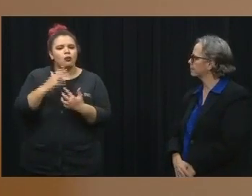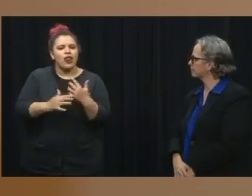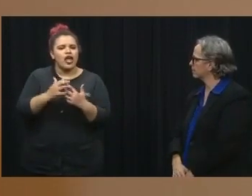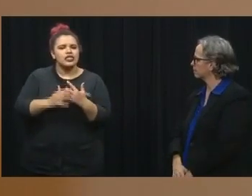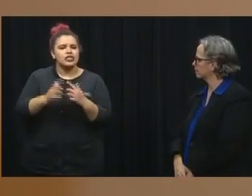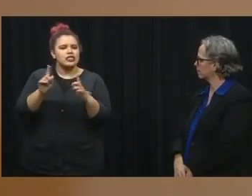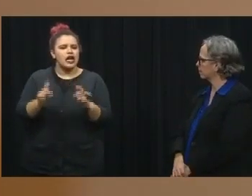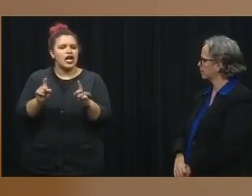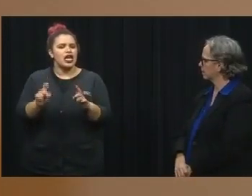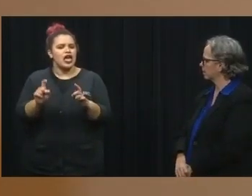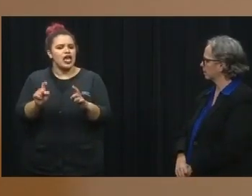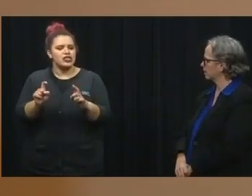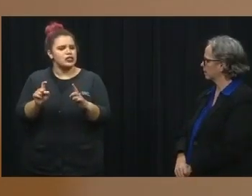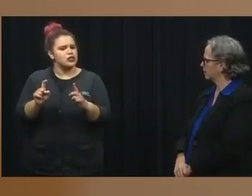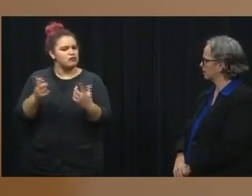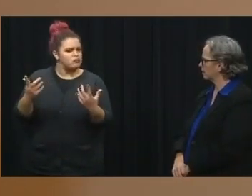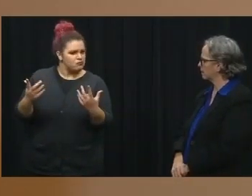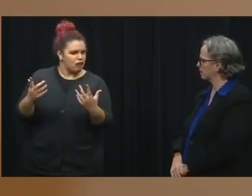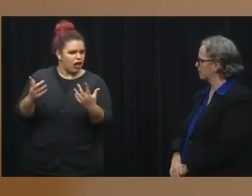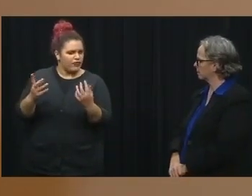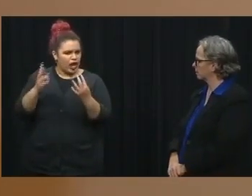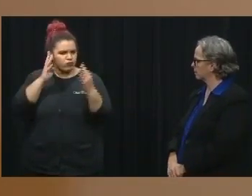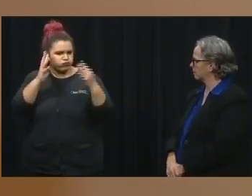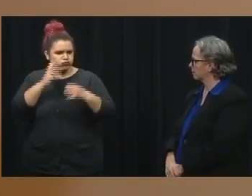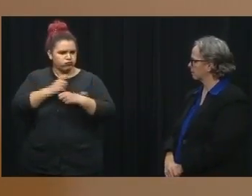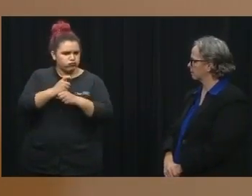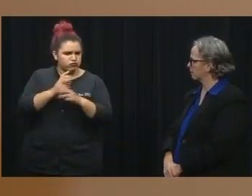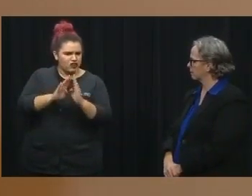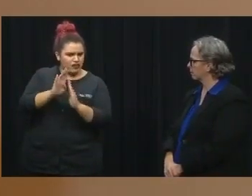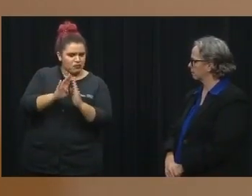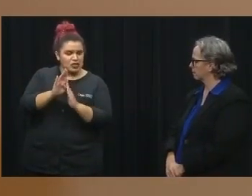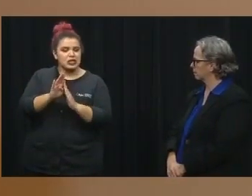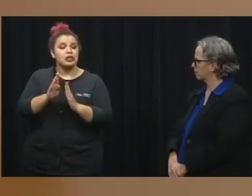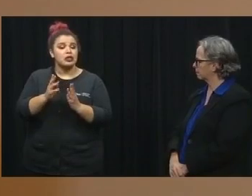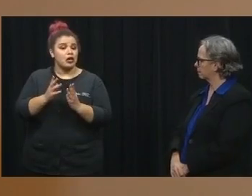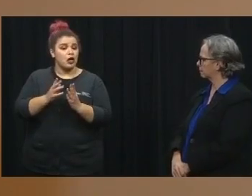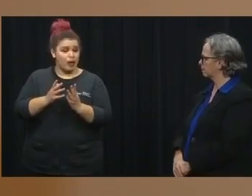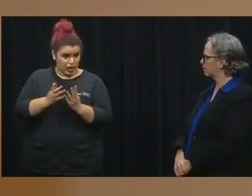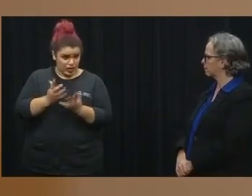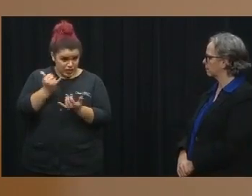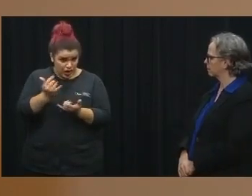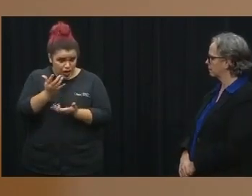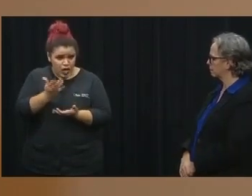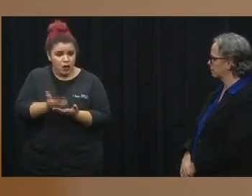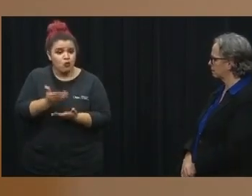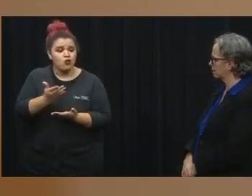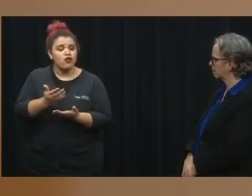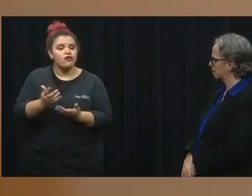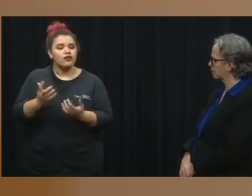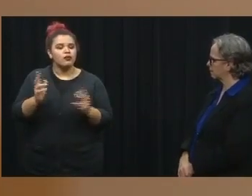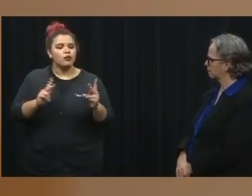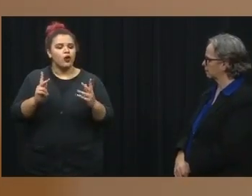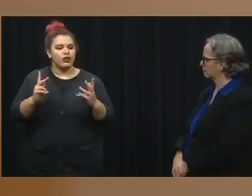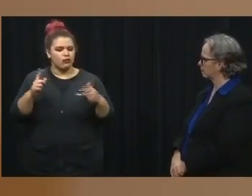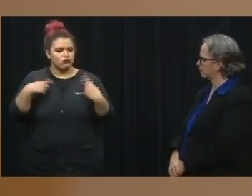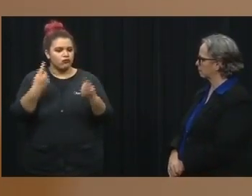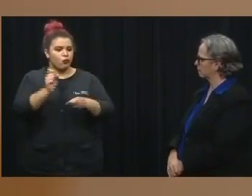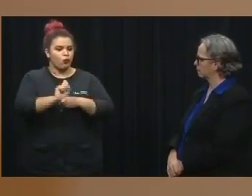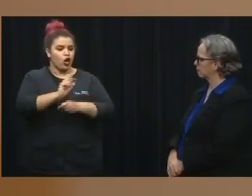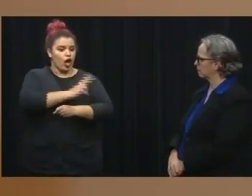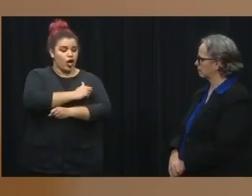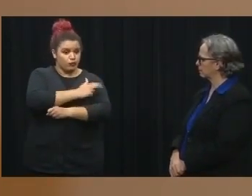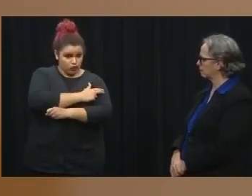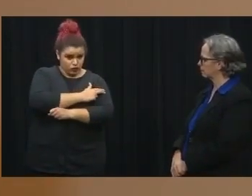which healthcare workers may have already had COVID-19 and they could presumably return to the workforce with